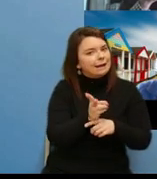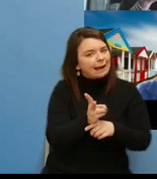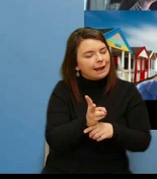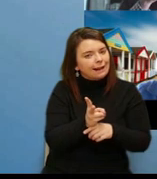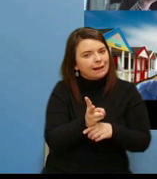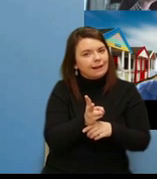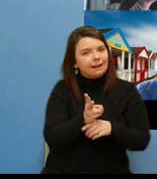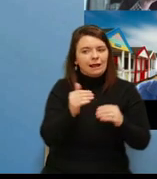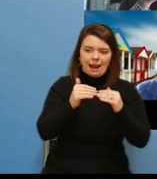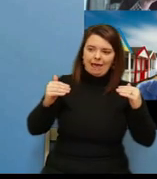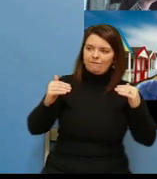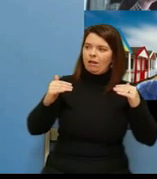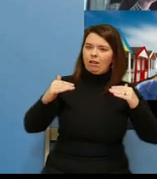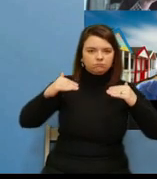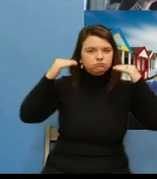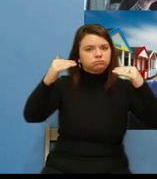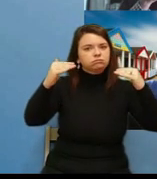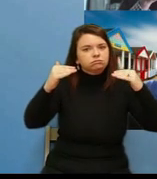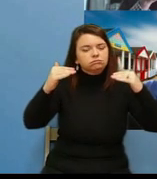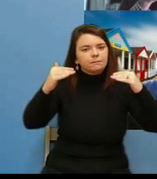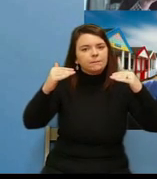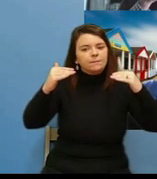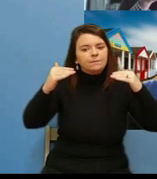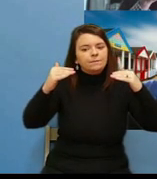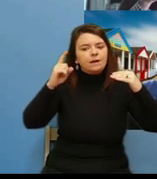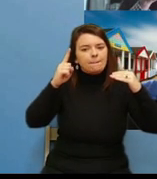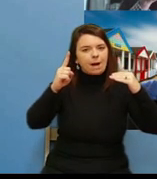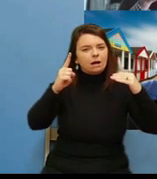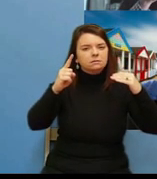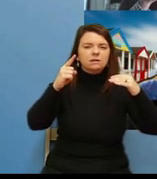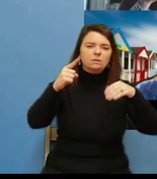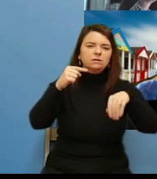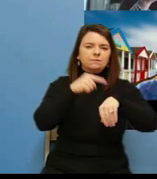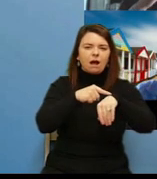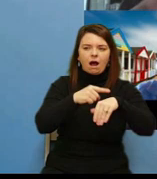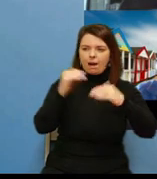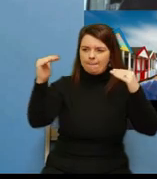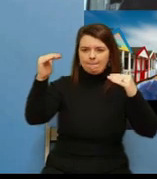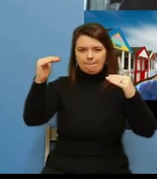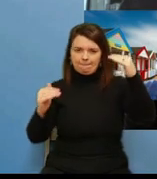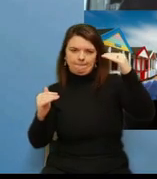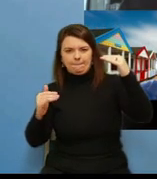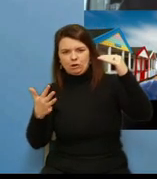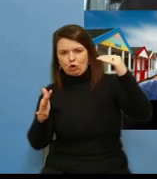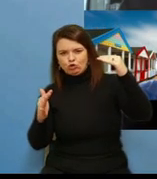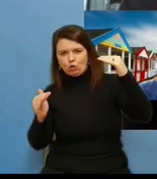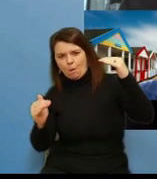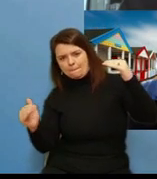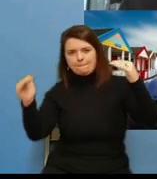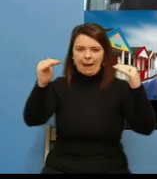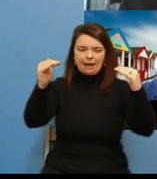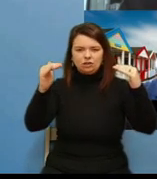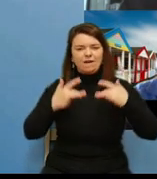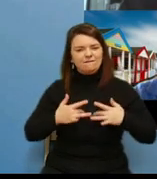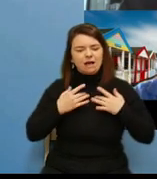and is sat above the national level, there was at least a period of time when we weren't sure if we were matching quite